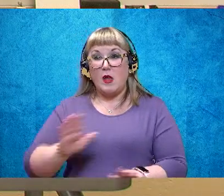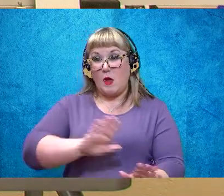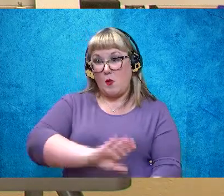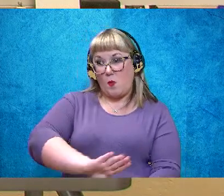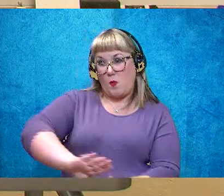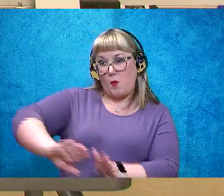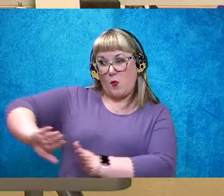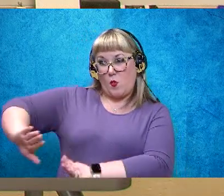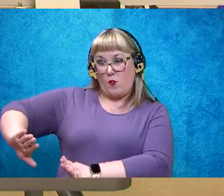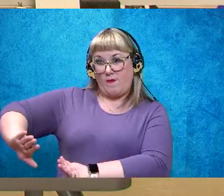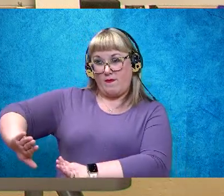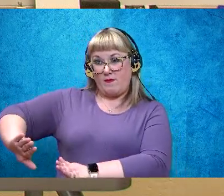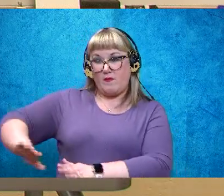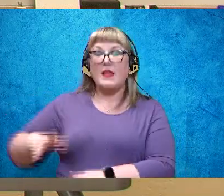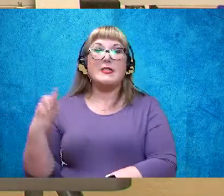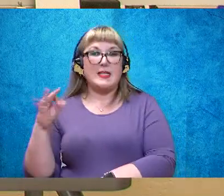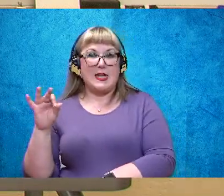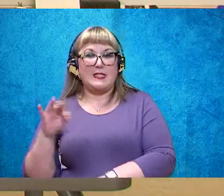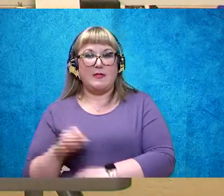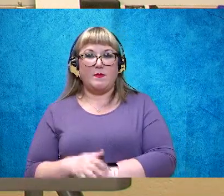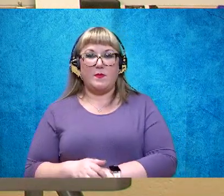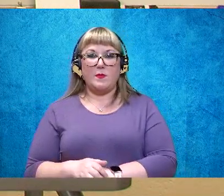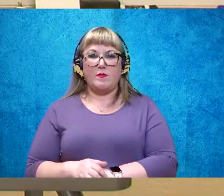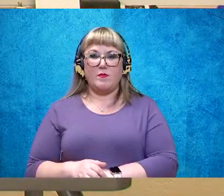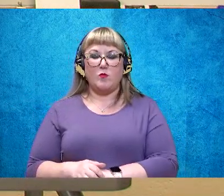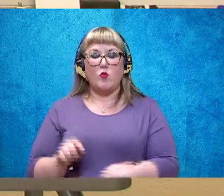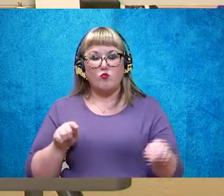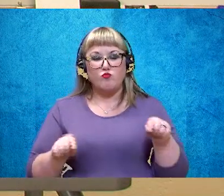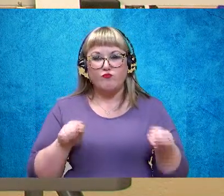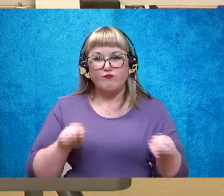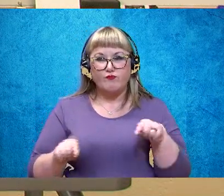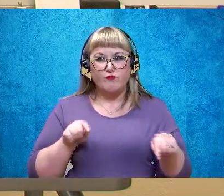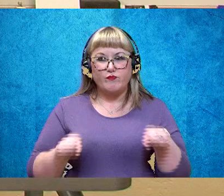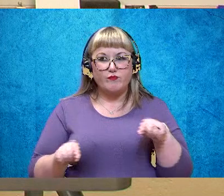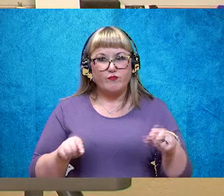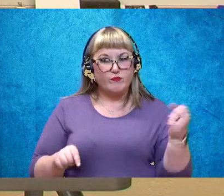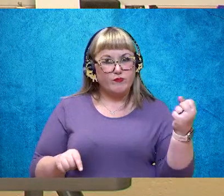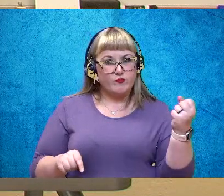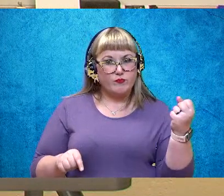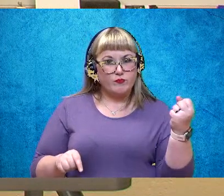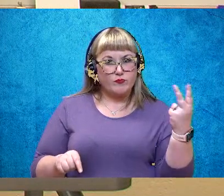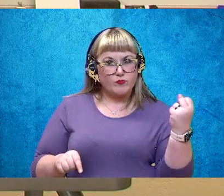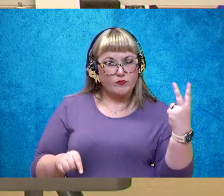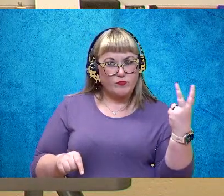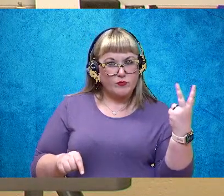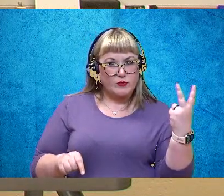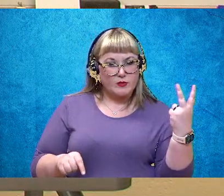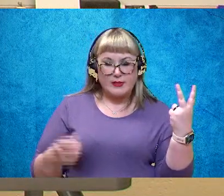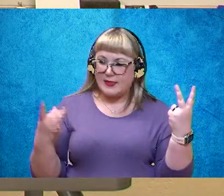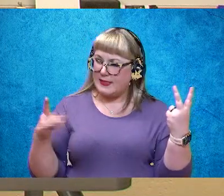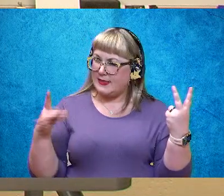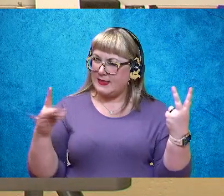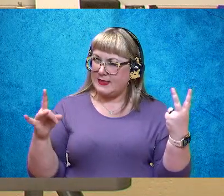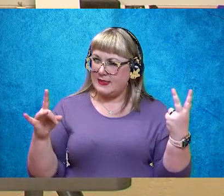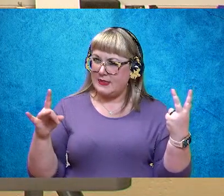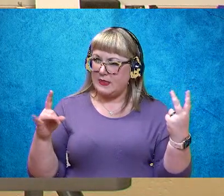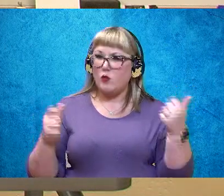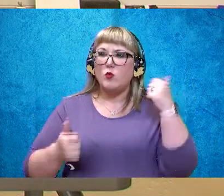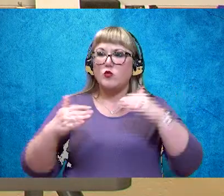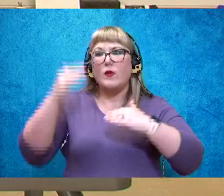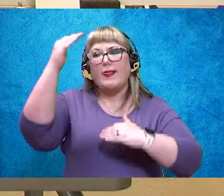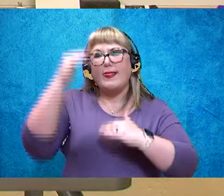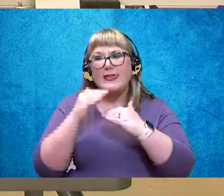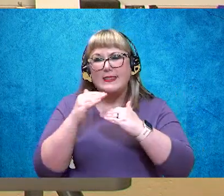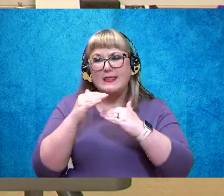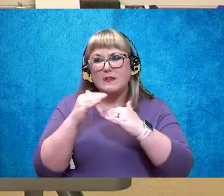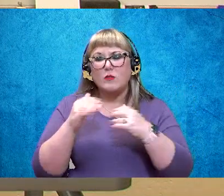this end of the table. It's my 19 bugs. All right, which collection has the least amount of items? We know